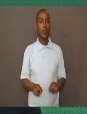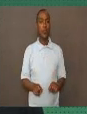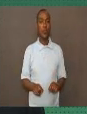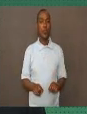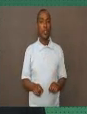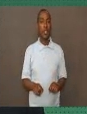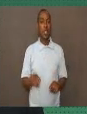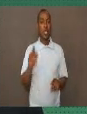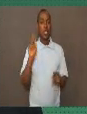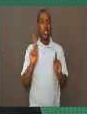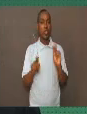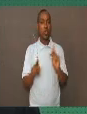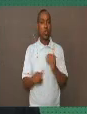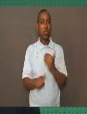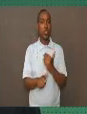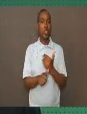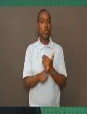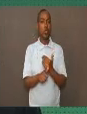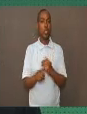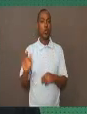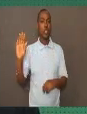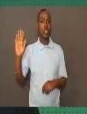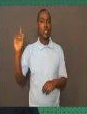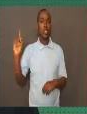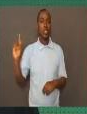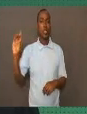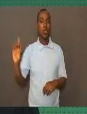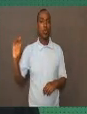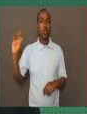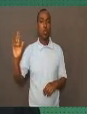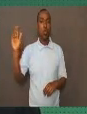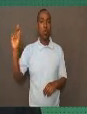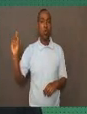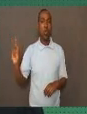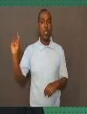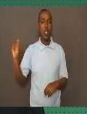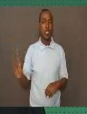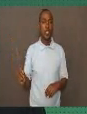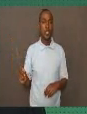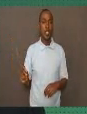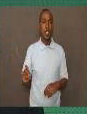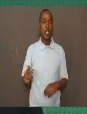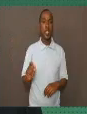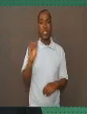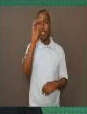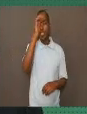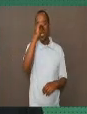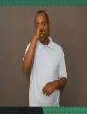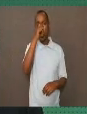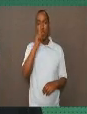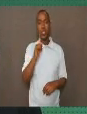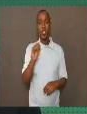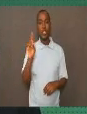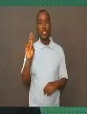a person infected with chancroids has sex with an